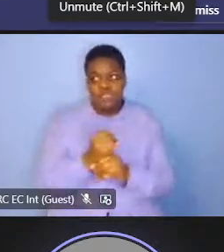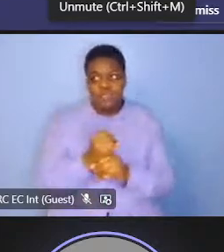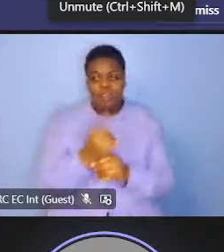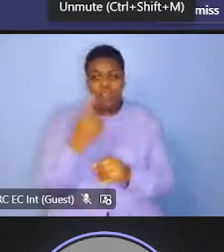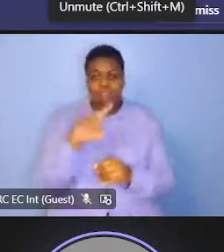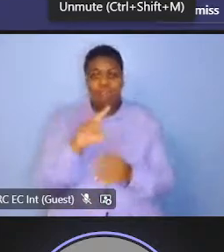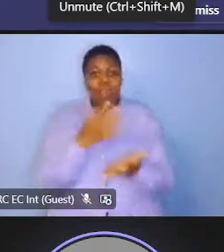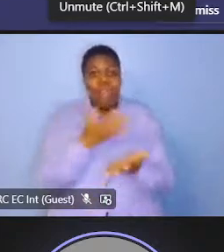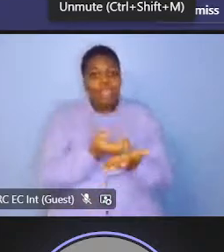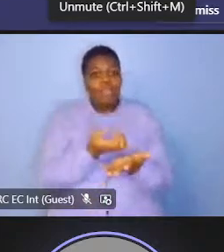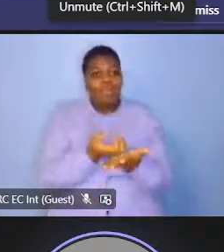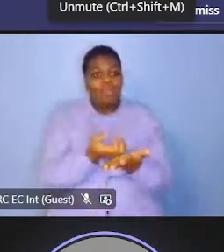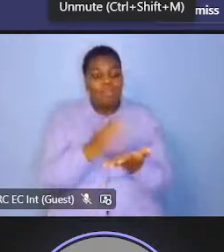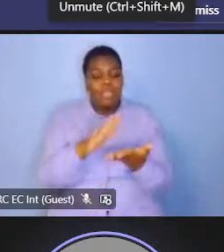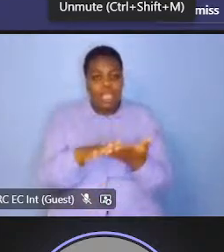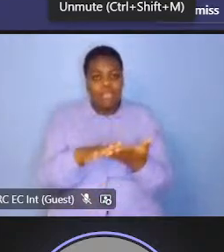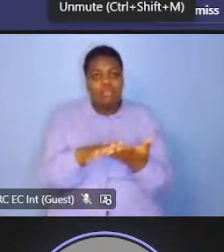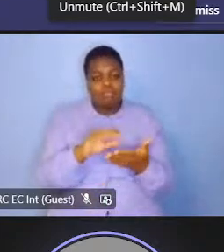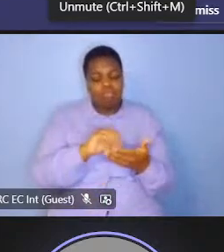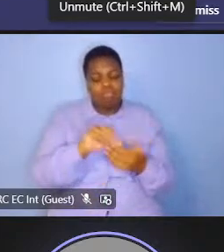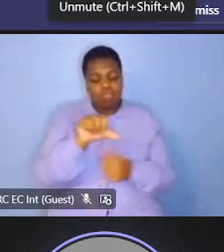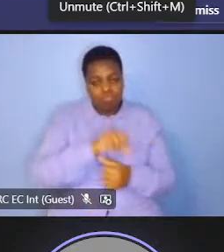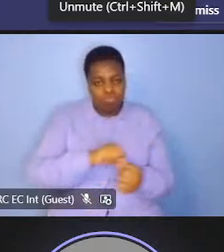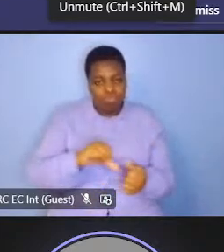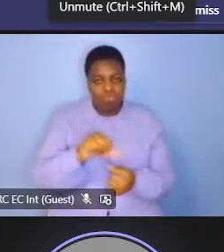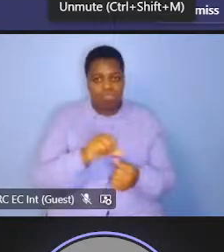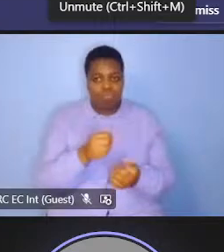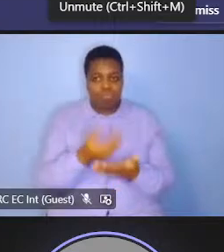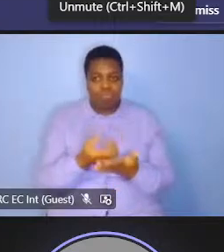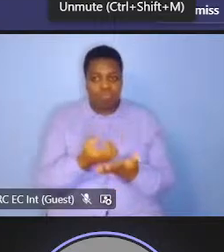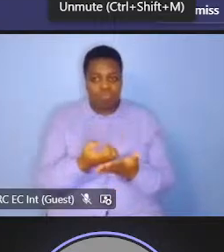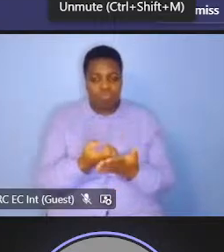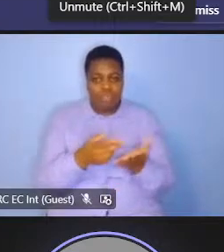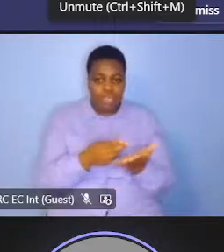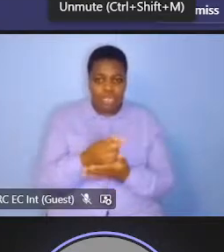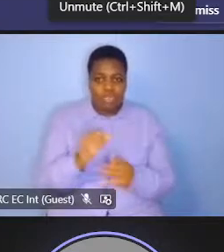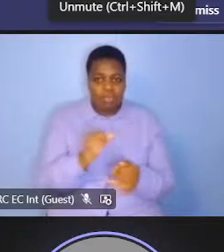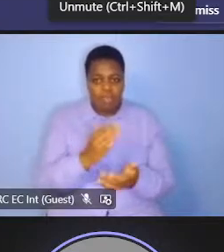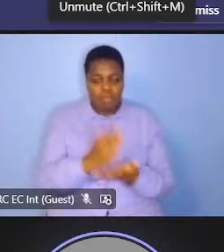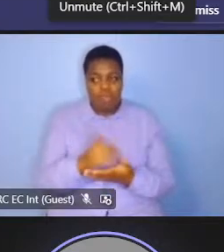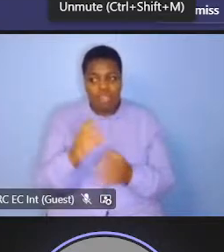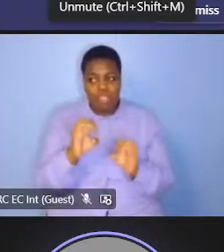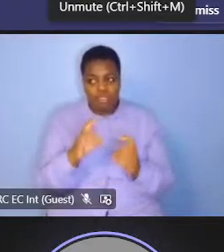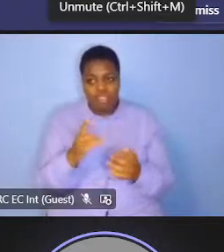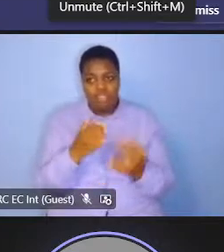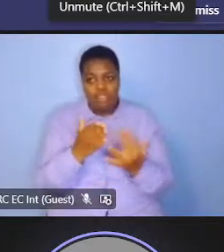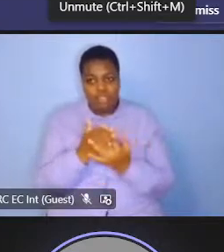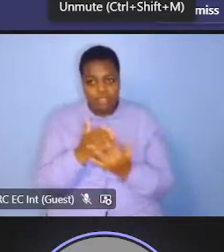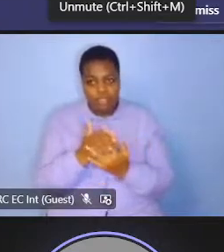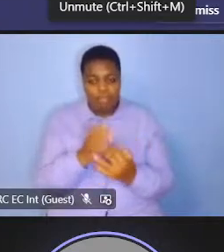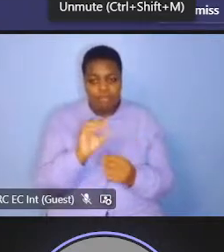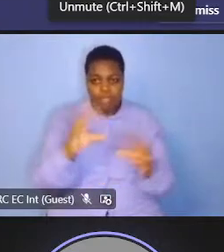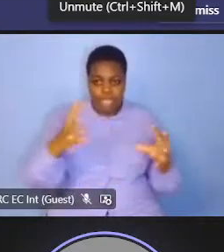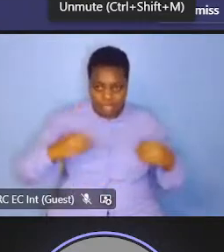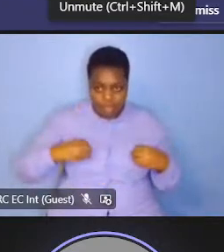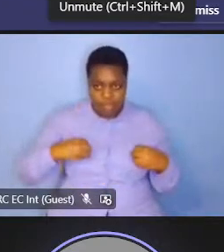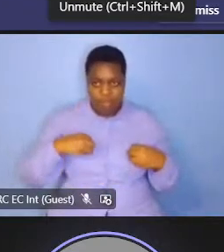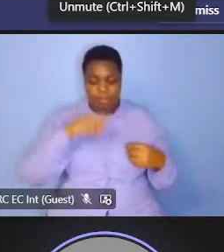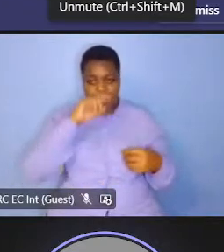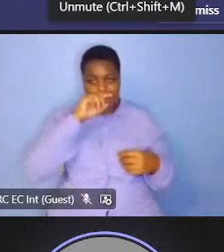the Economic and Social and Cultural Rights to make education available, accessible, acceptable,